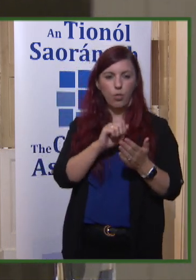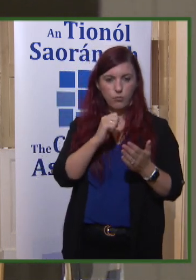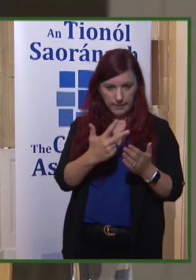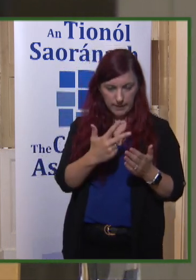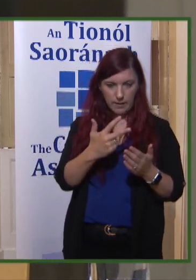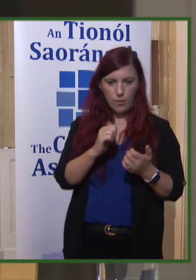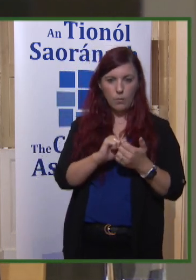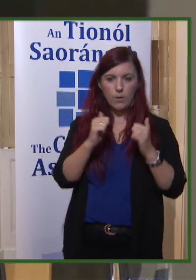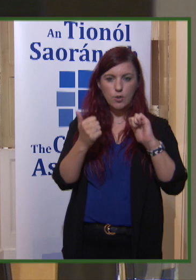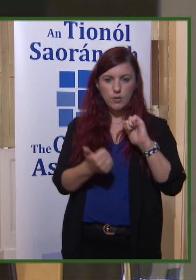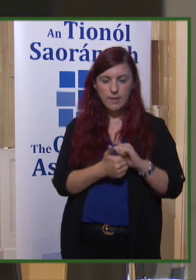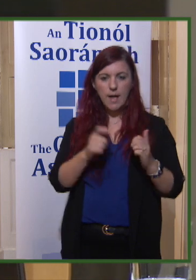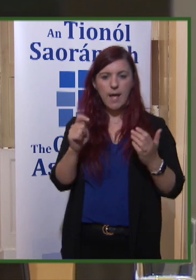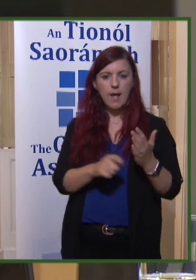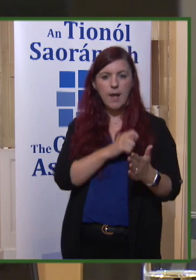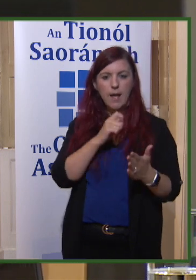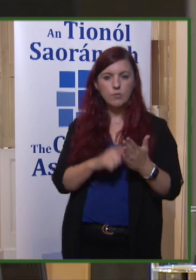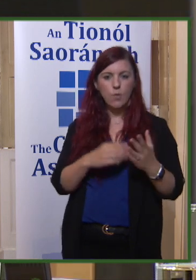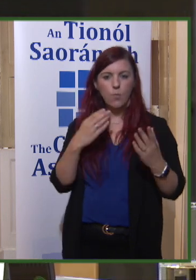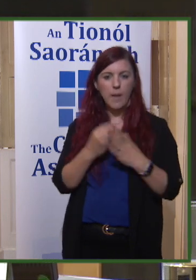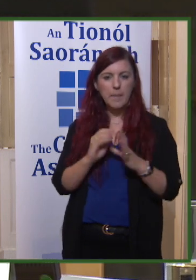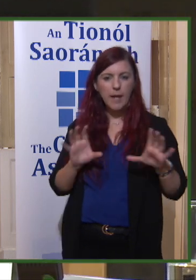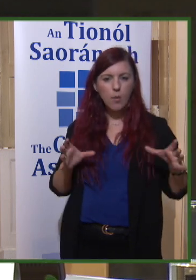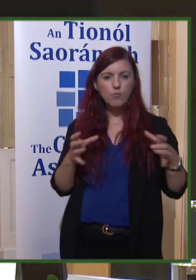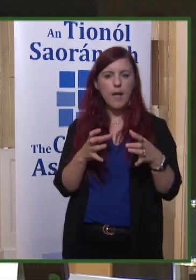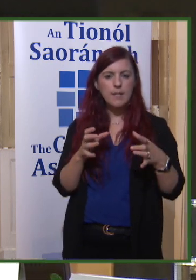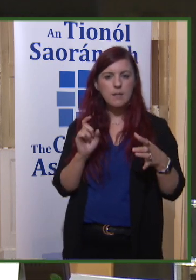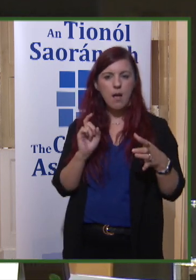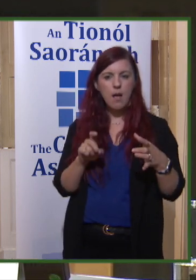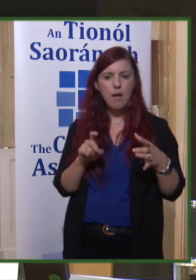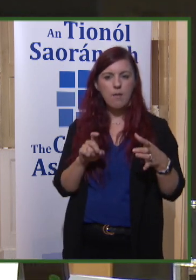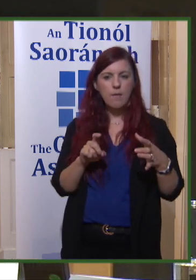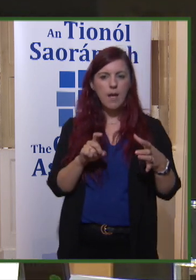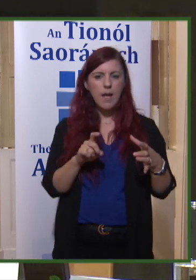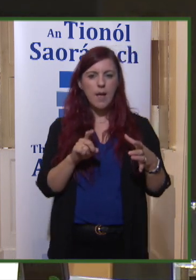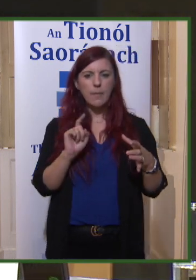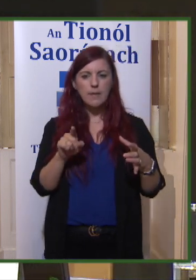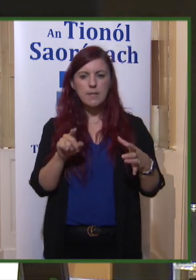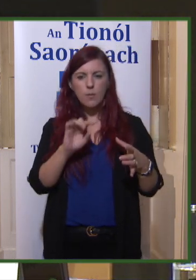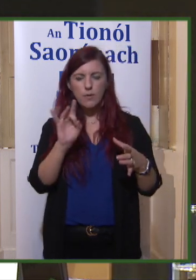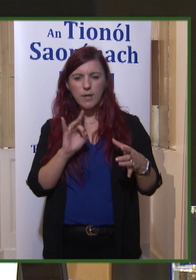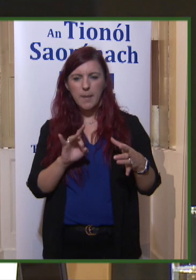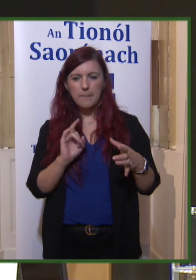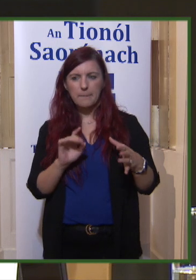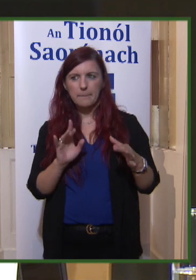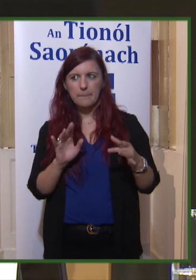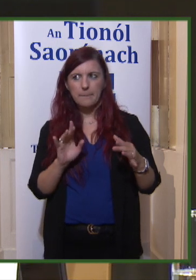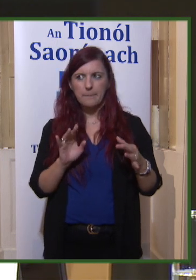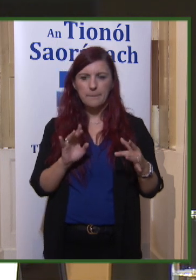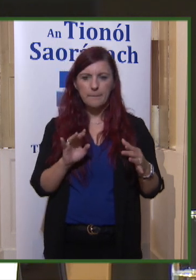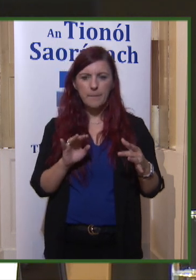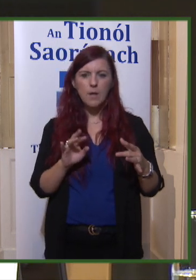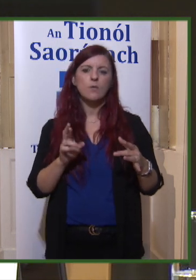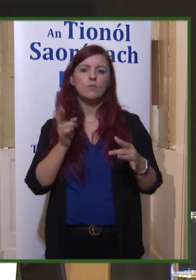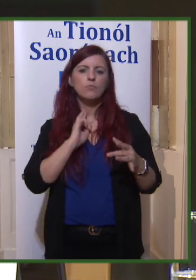and they say the electorate will be comprised of residents of Dublin. And this is the question, your tick box, residents of